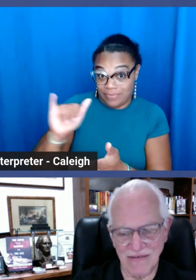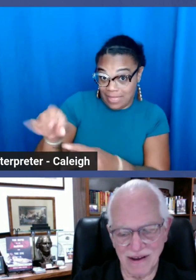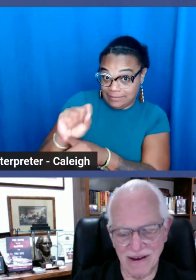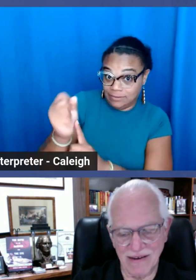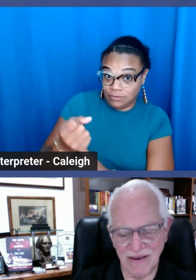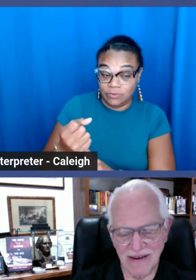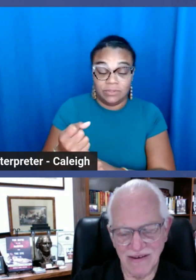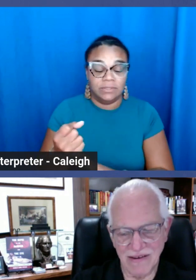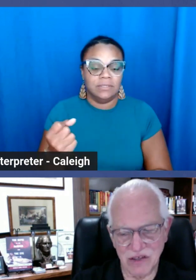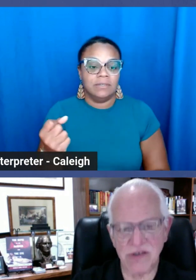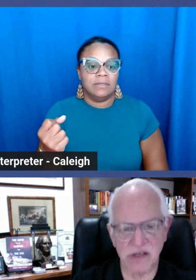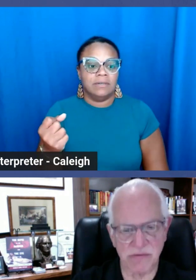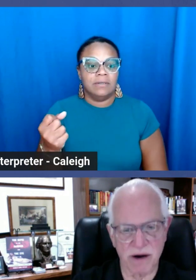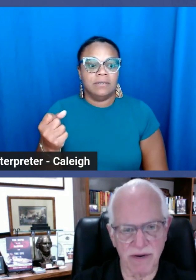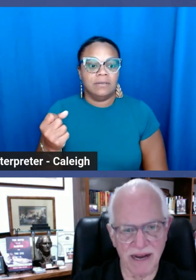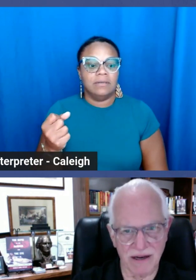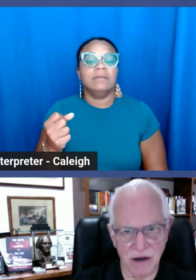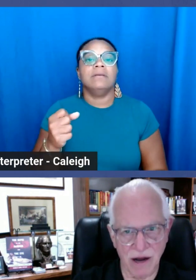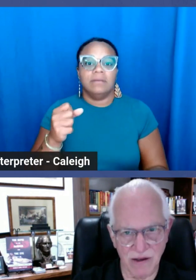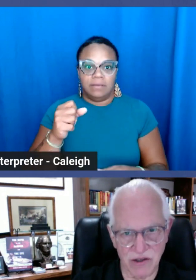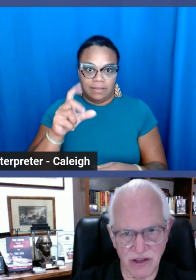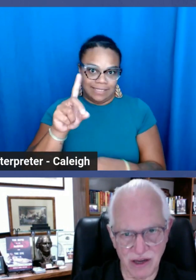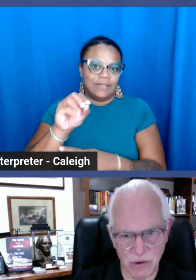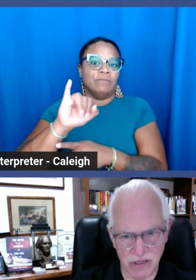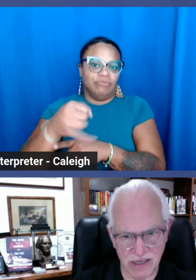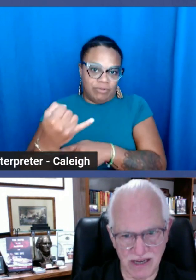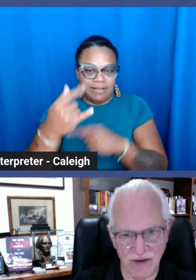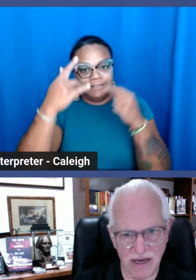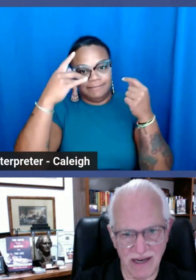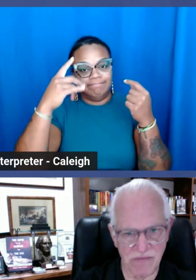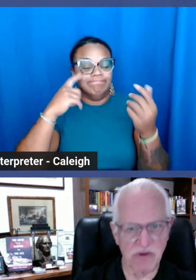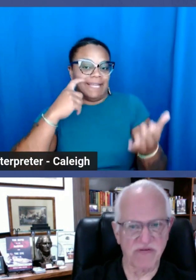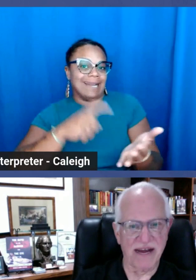the Justice Department had acknowledged that there were